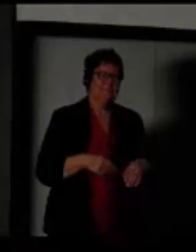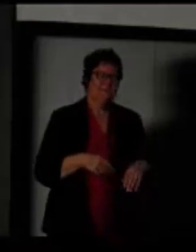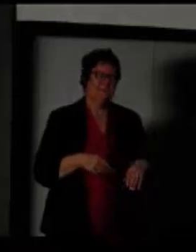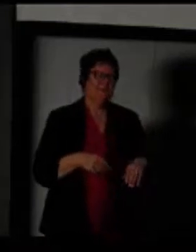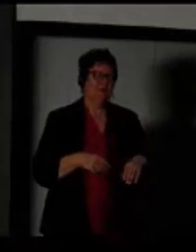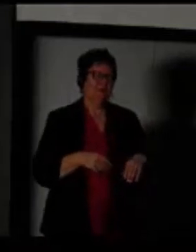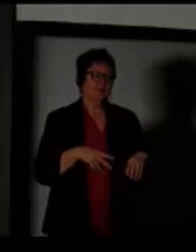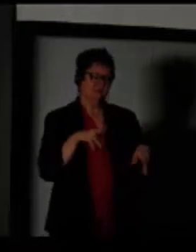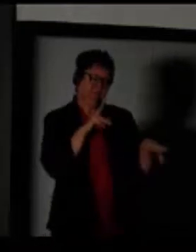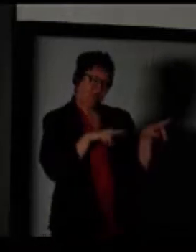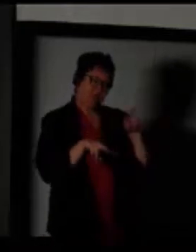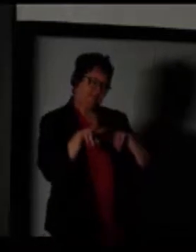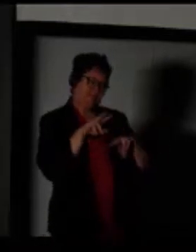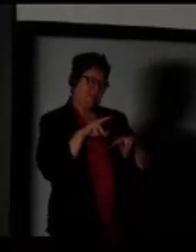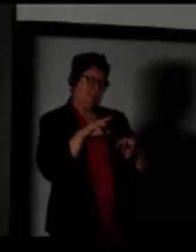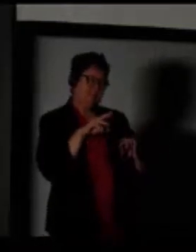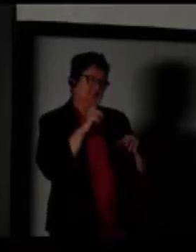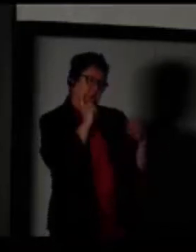Observations,